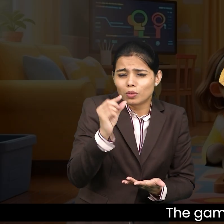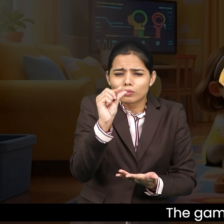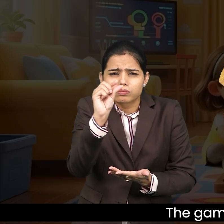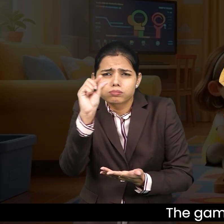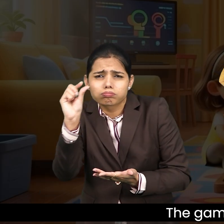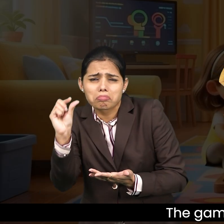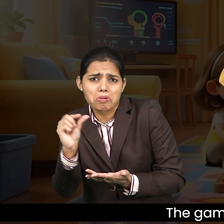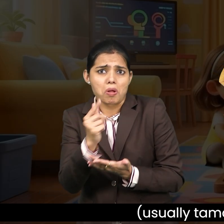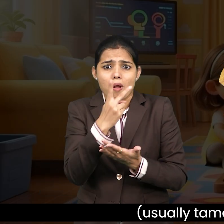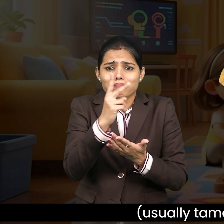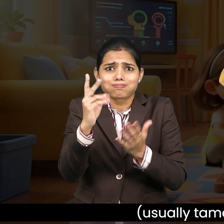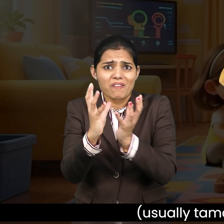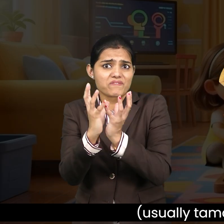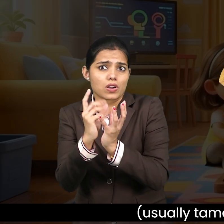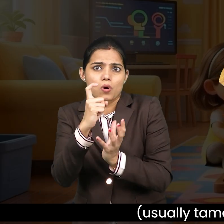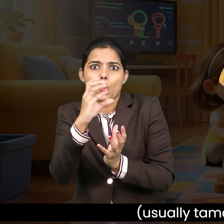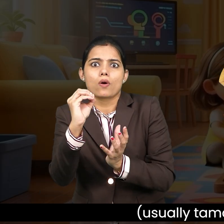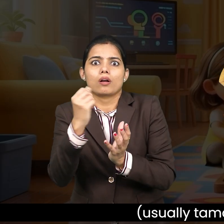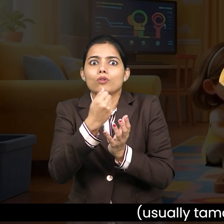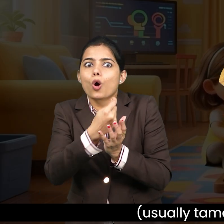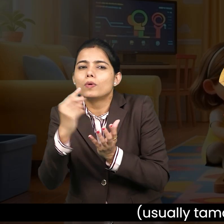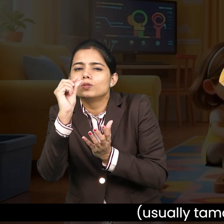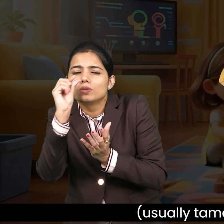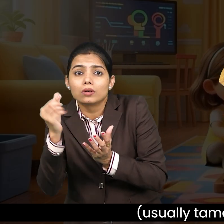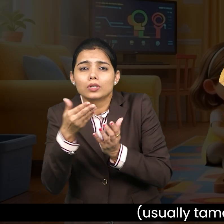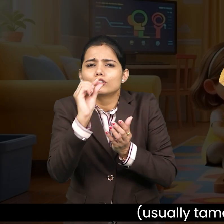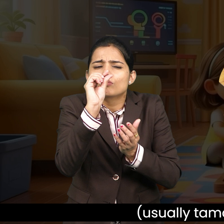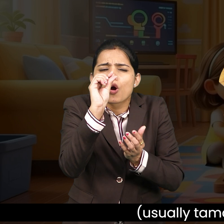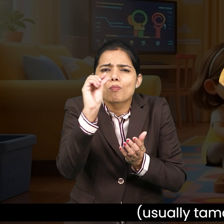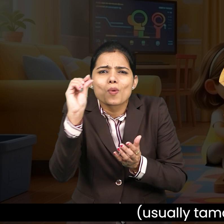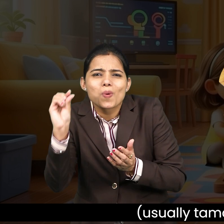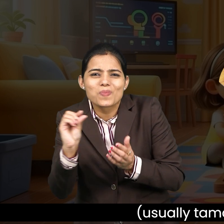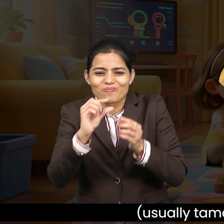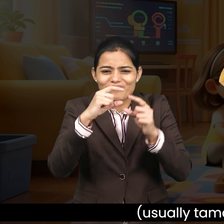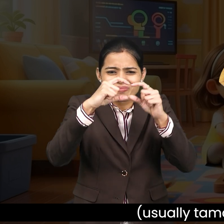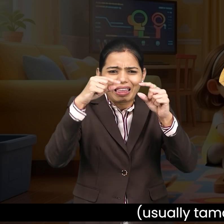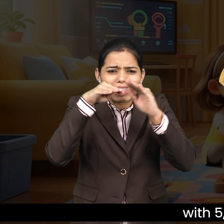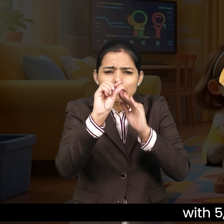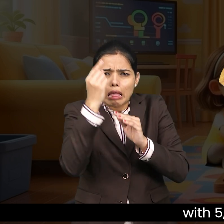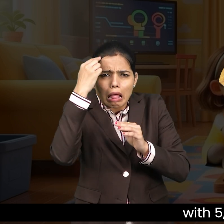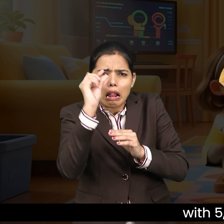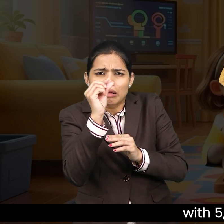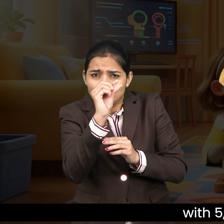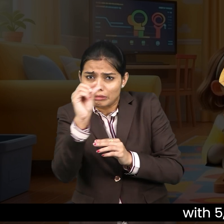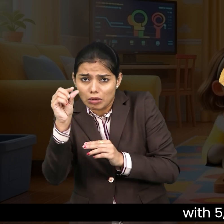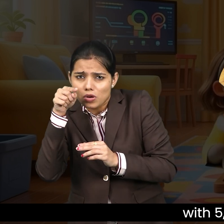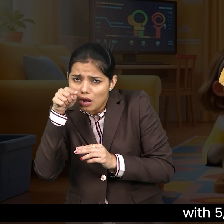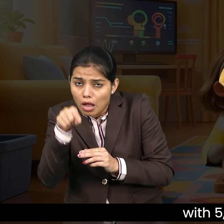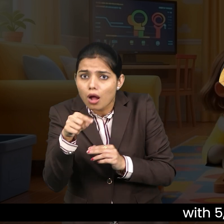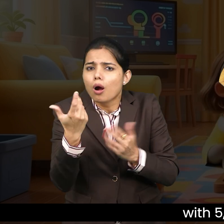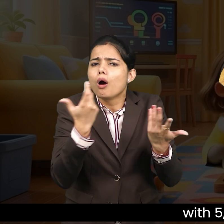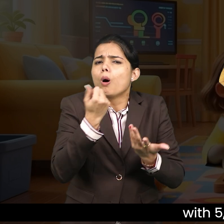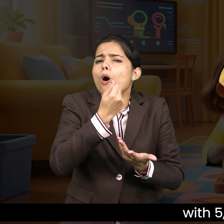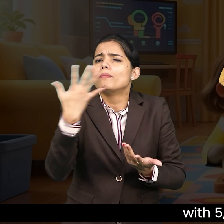70 pieces, usually tamarind seeds or small shells, with 5,